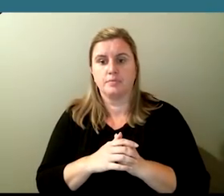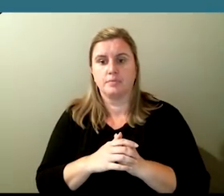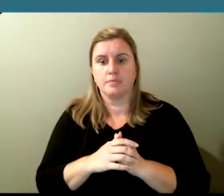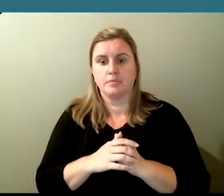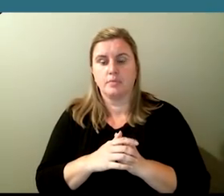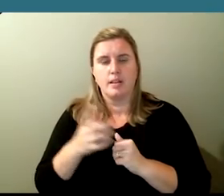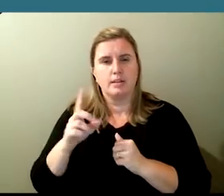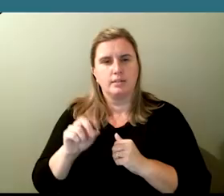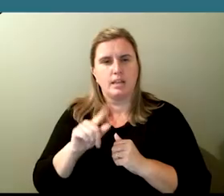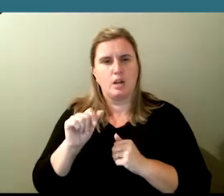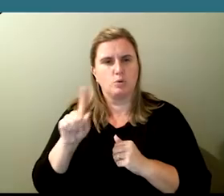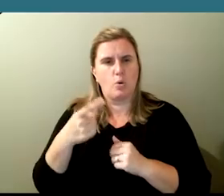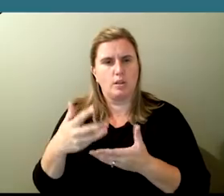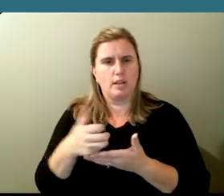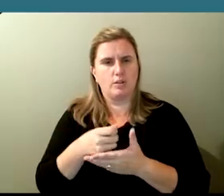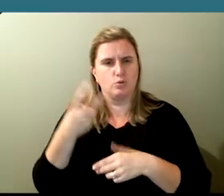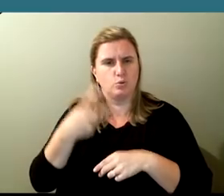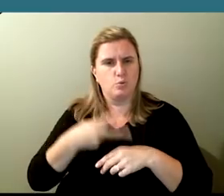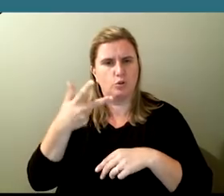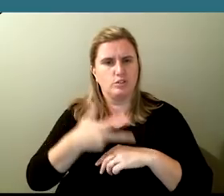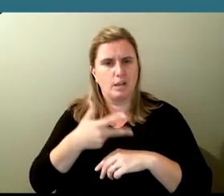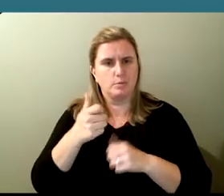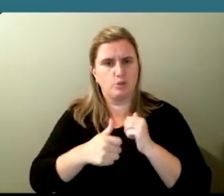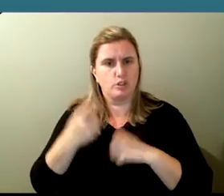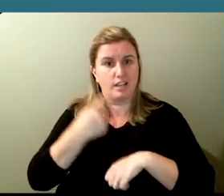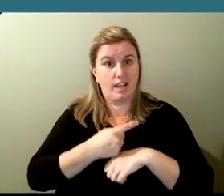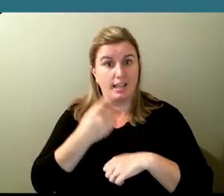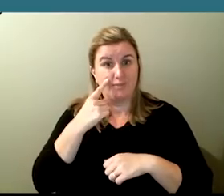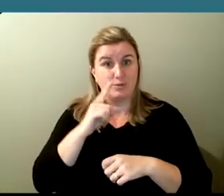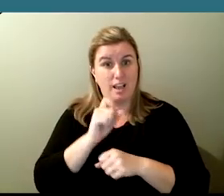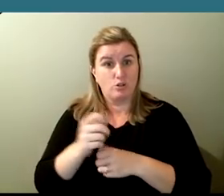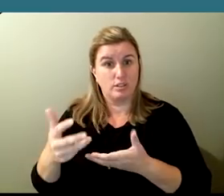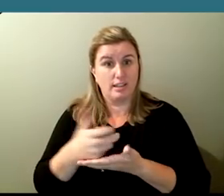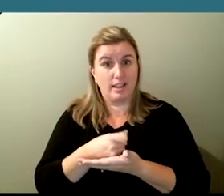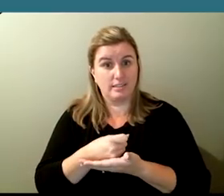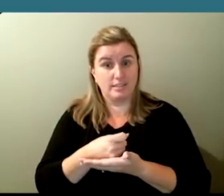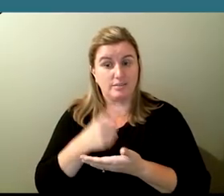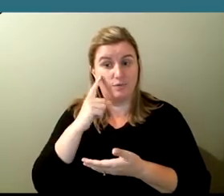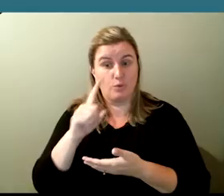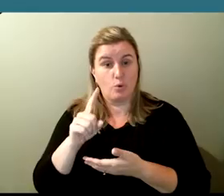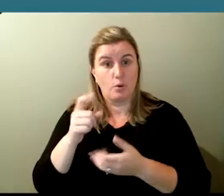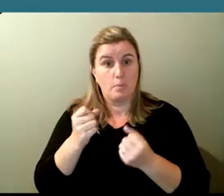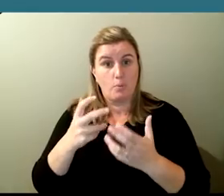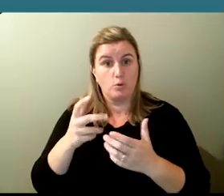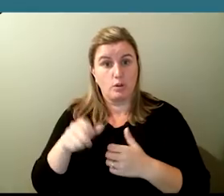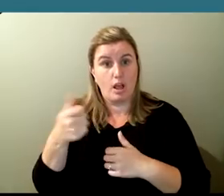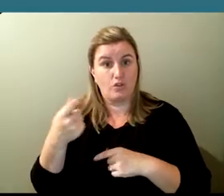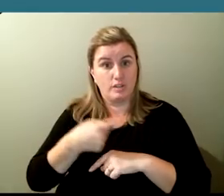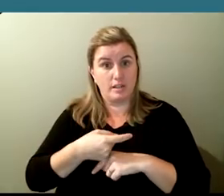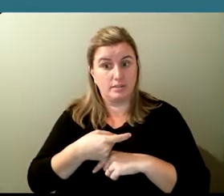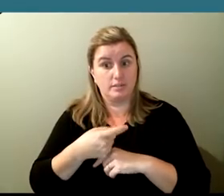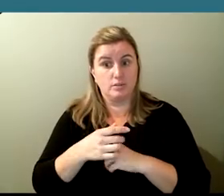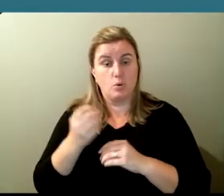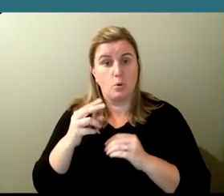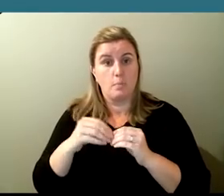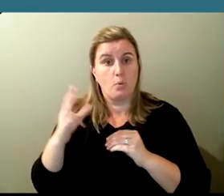data was only collected for 2 or 3 times per day. So if data was actually collected for multiple other days, or more